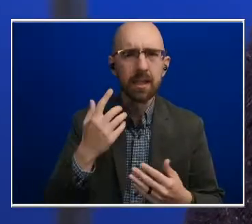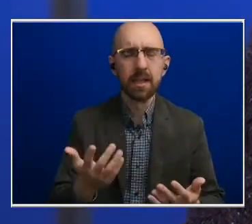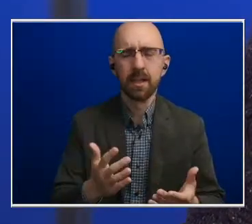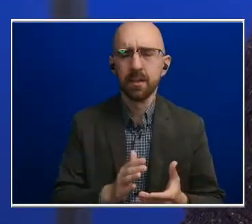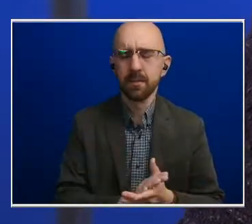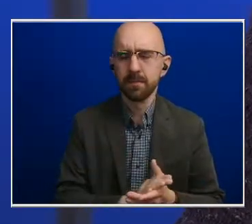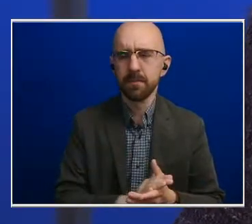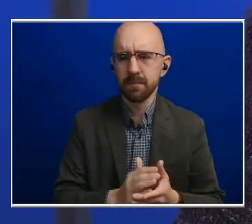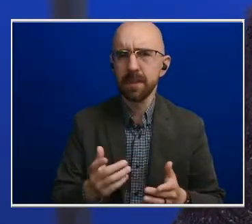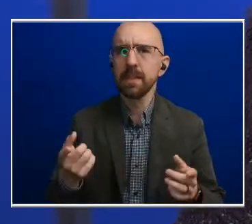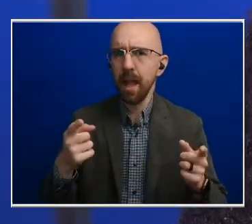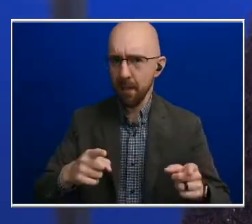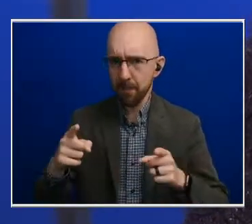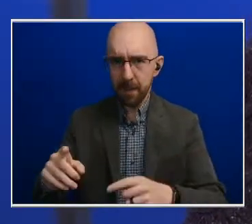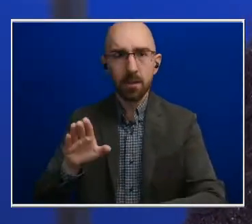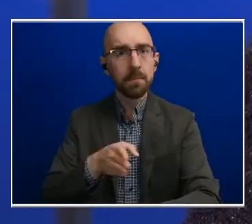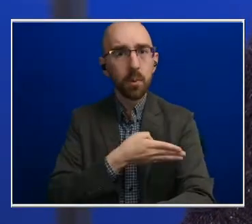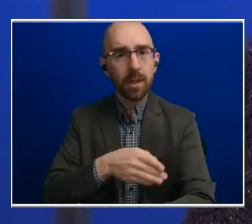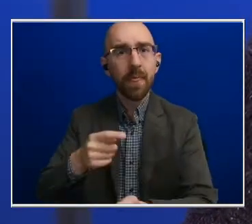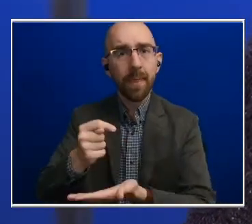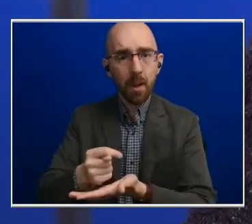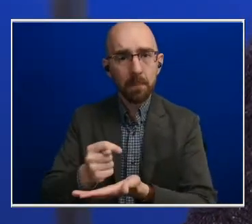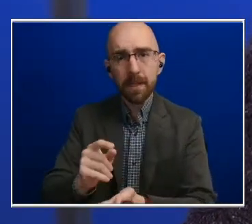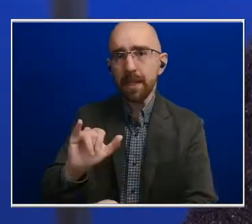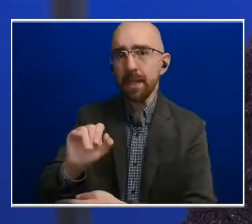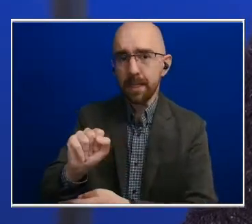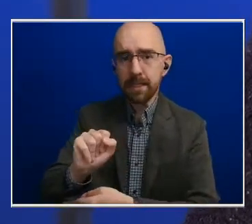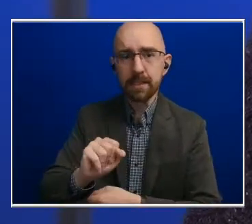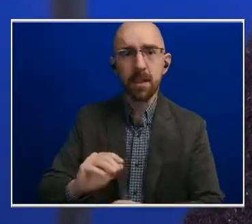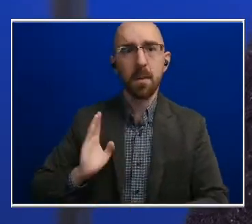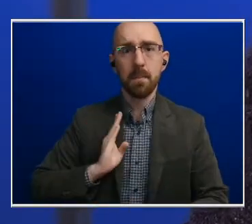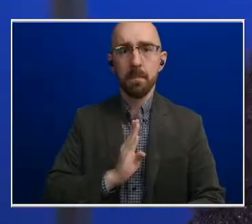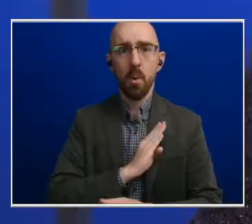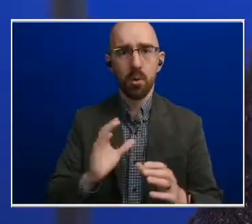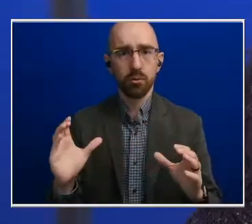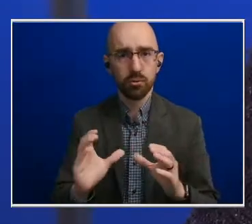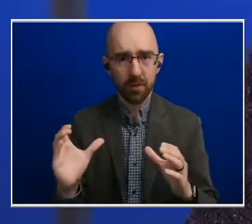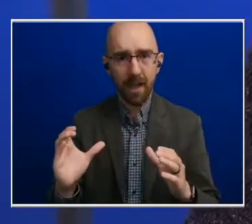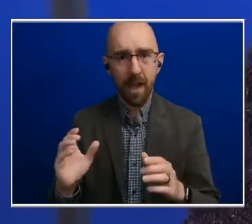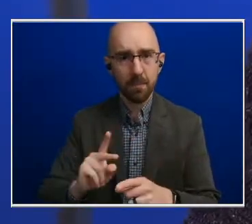So music therapy is a board-certified profession